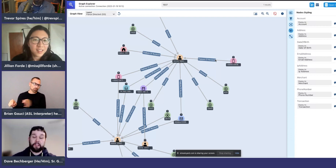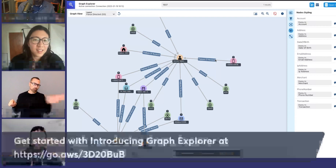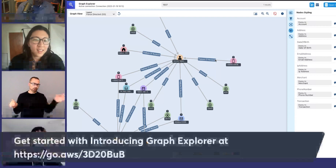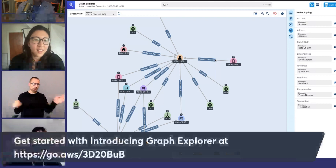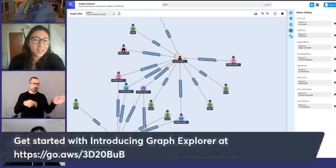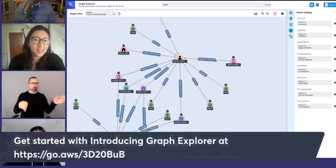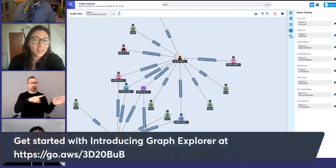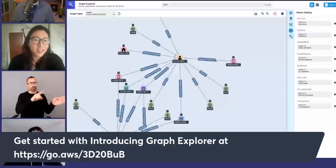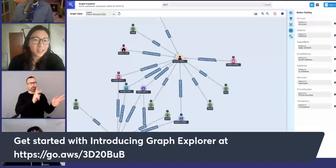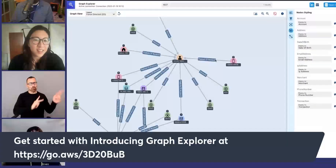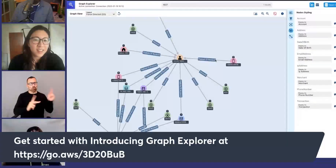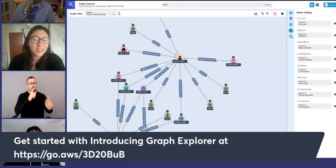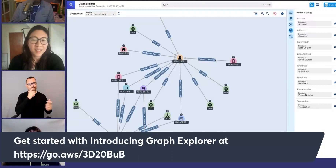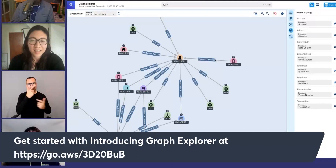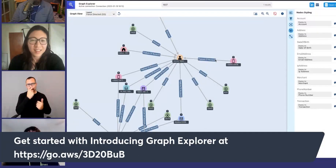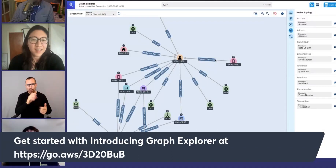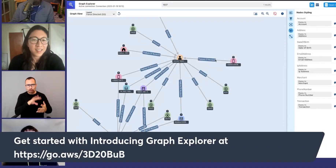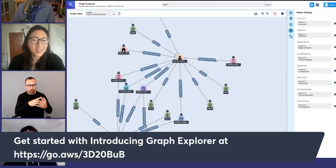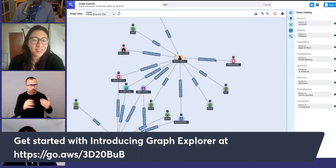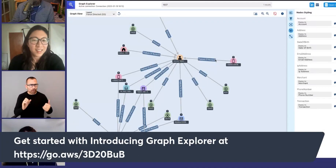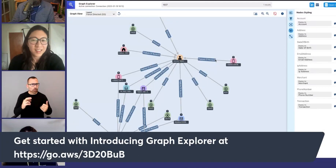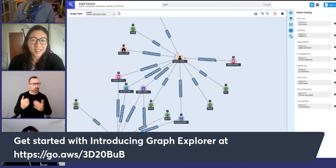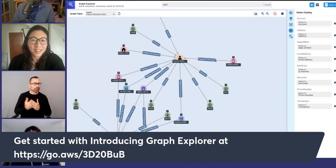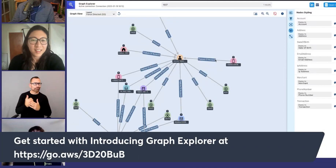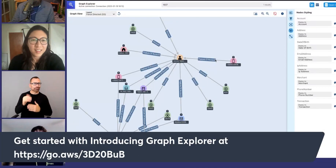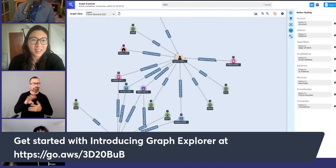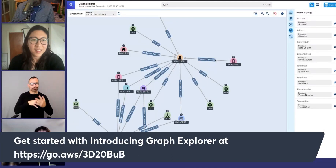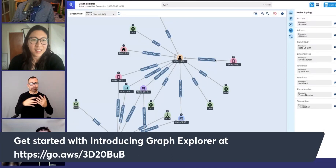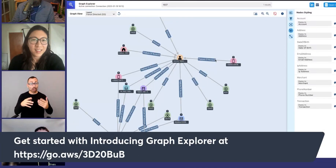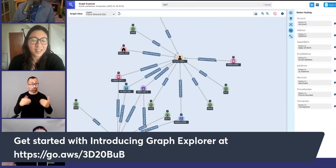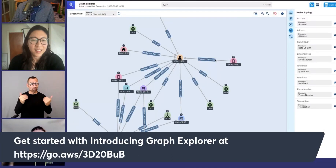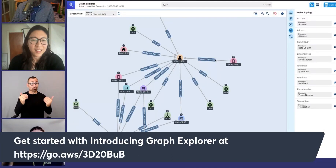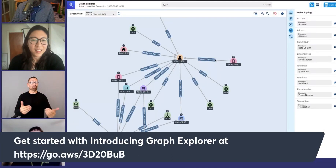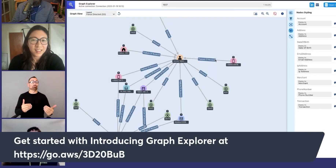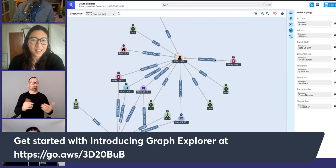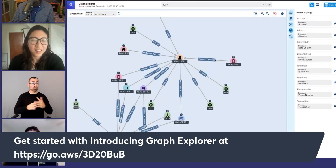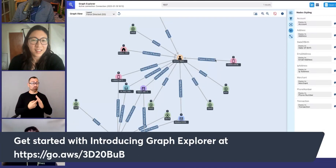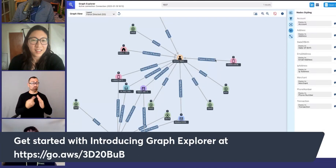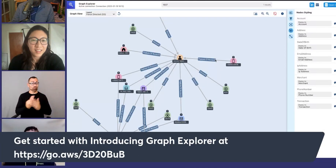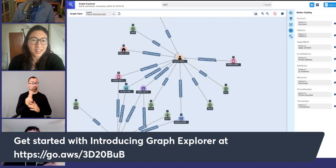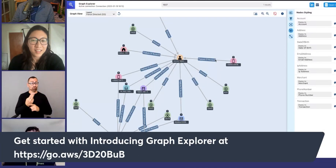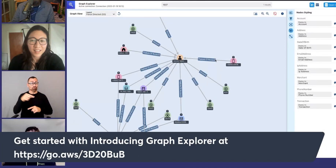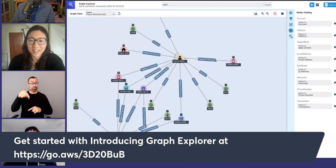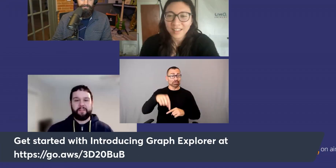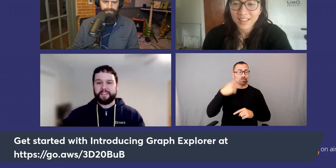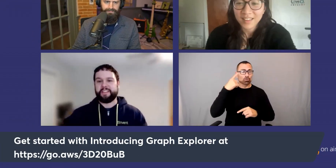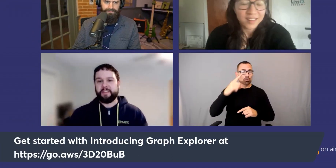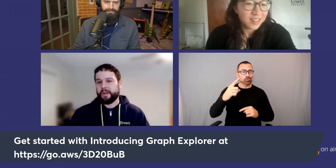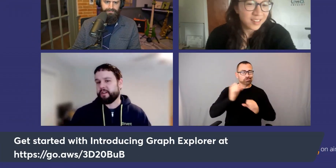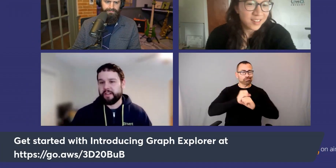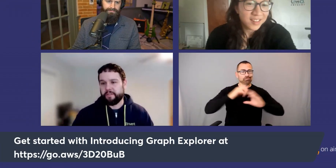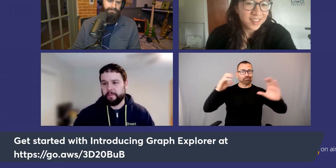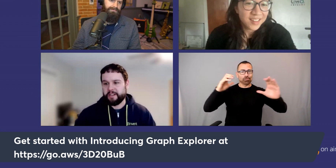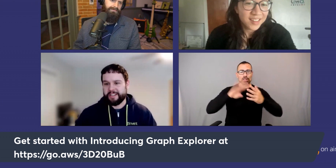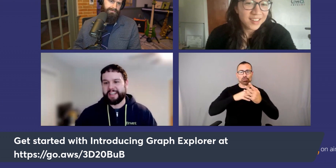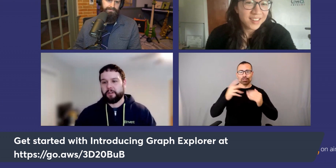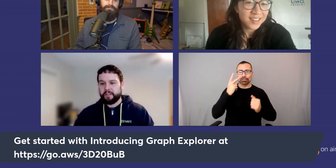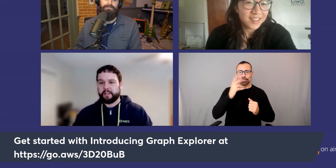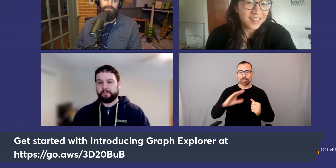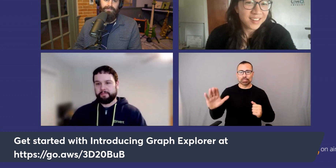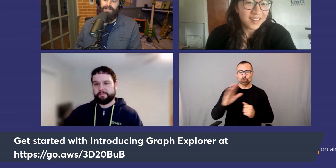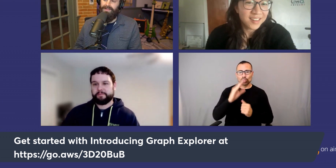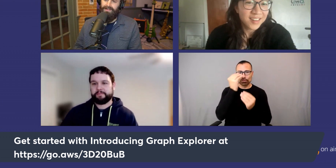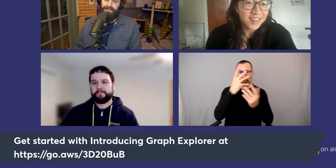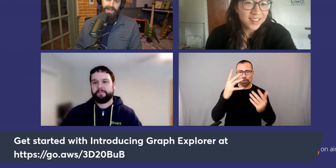that are interested in graphs or new to graphs, to be able to start using this to visualize your graph and see what your information and data